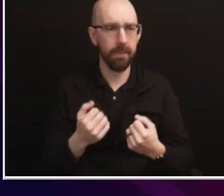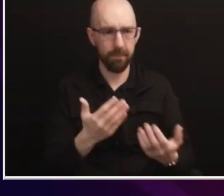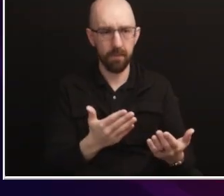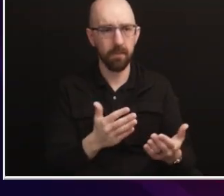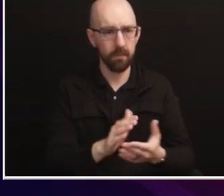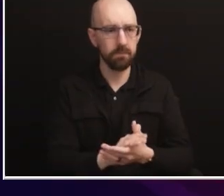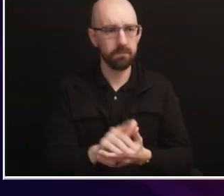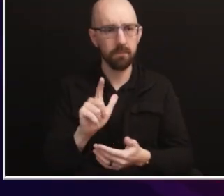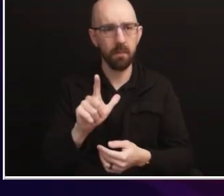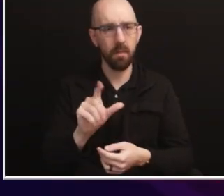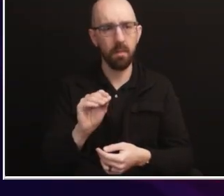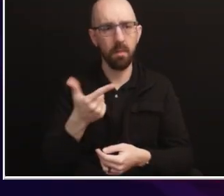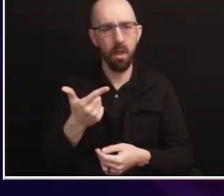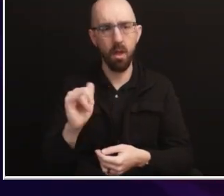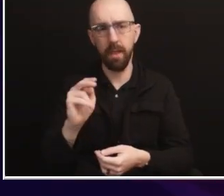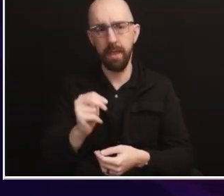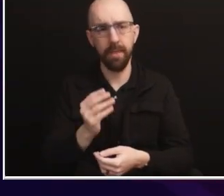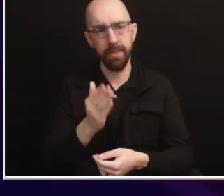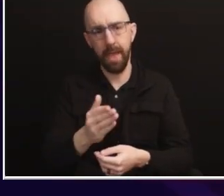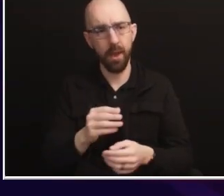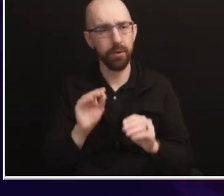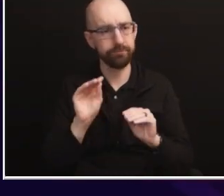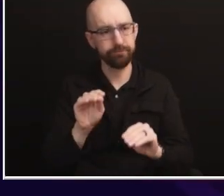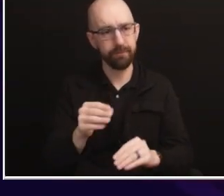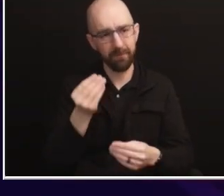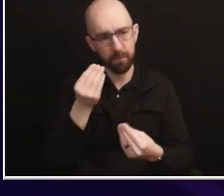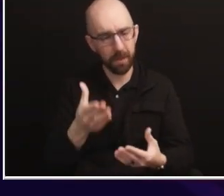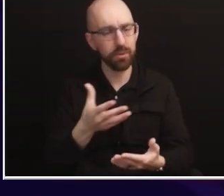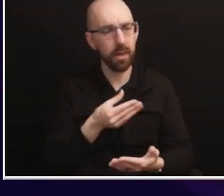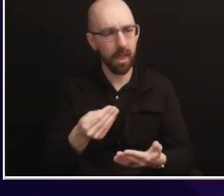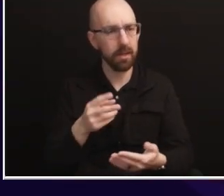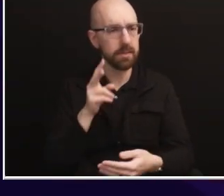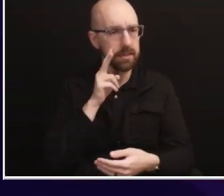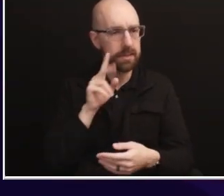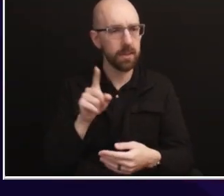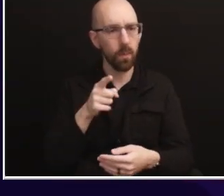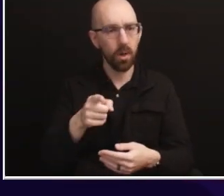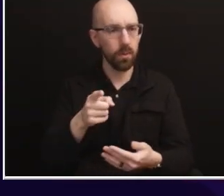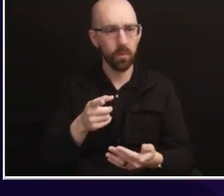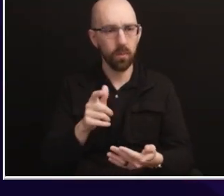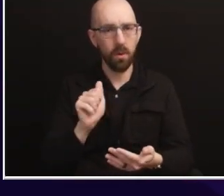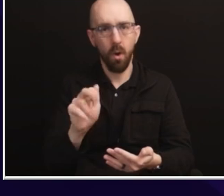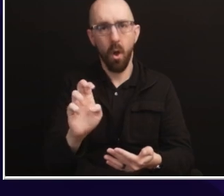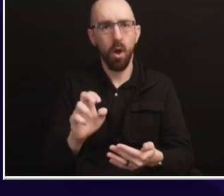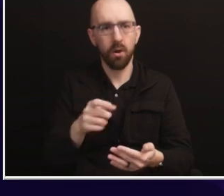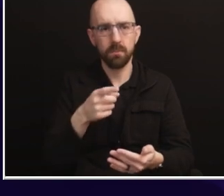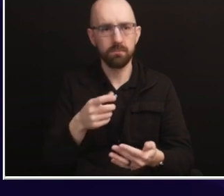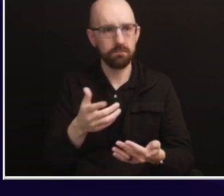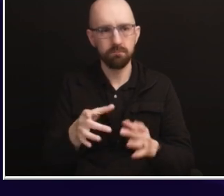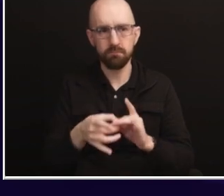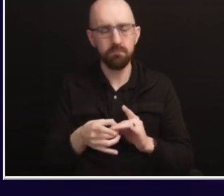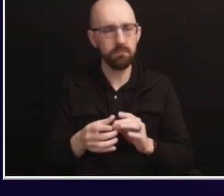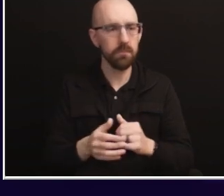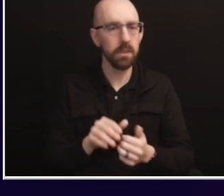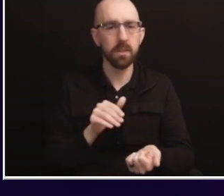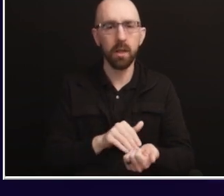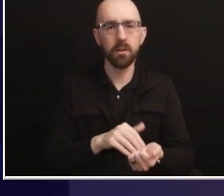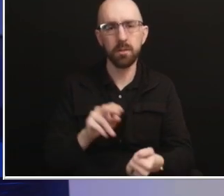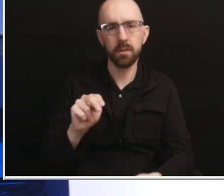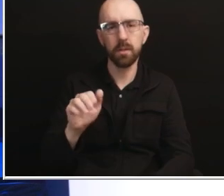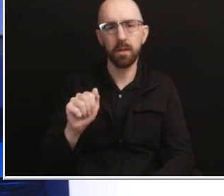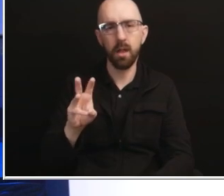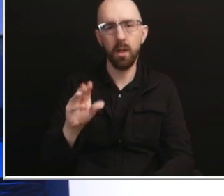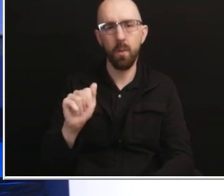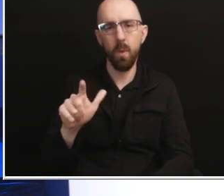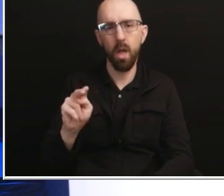there and put your information in and see where you stand. Get your status on that. Dr. Nawalnik, it is Valentine's Day.